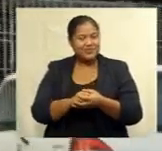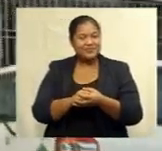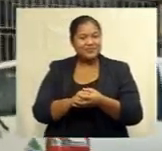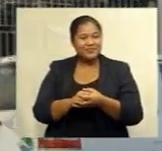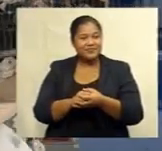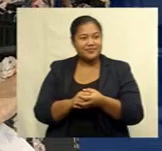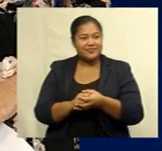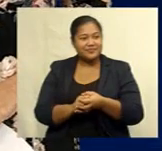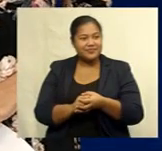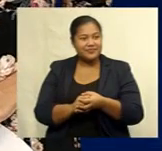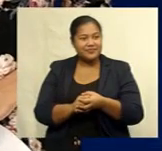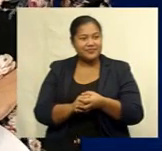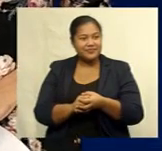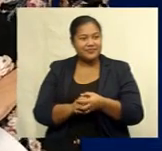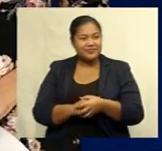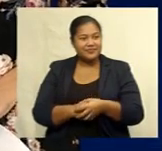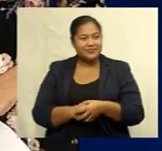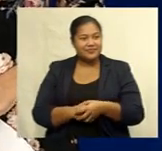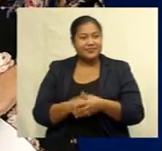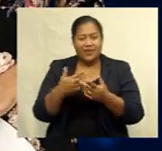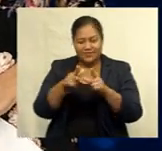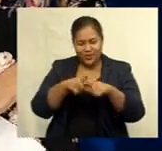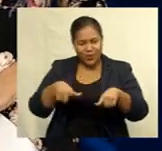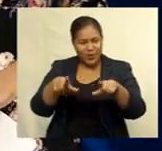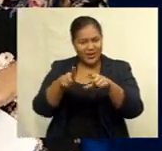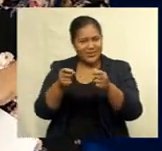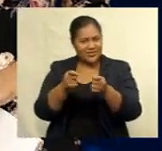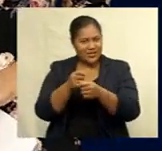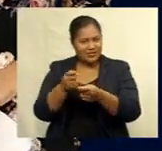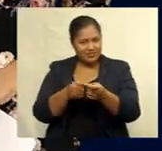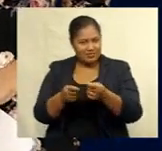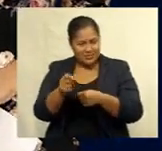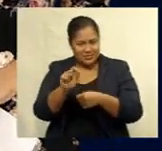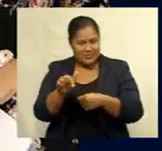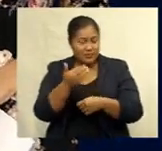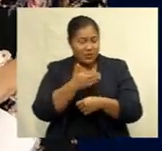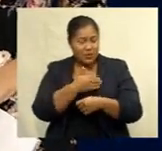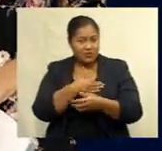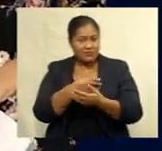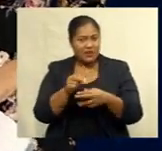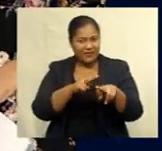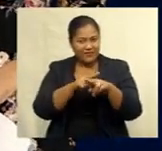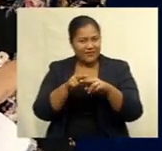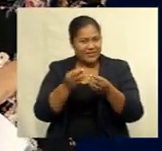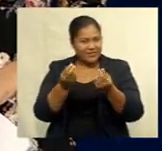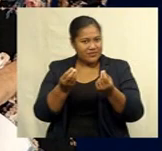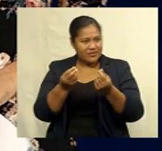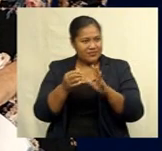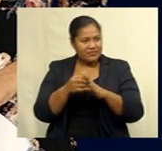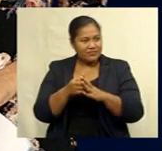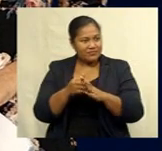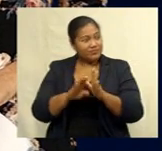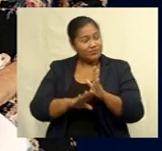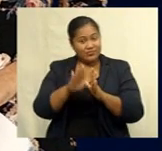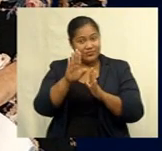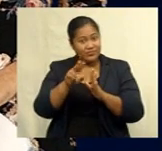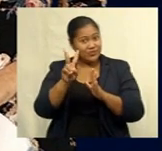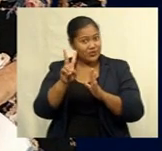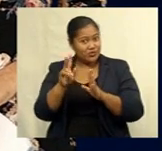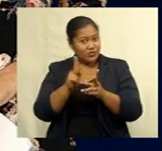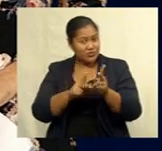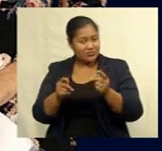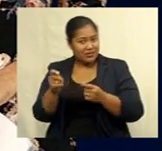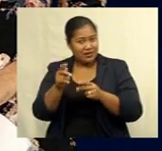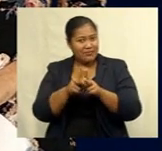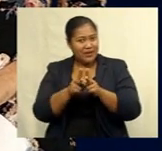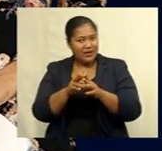pace. Here are the local exchange rates as set early this morning. The Fiji dollar slipped against our two major trading partners, the